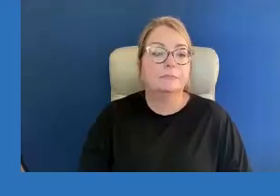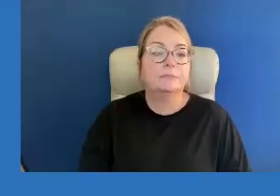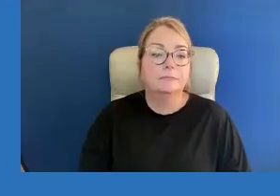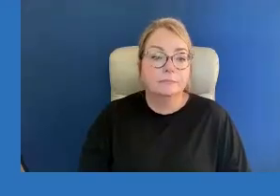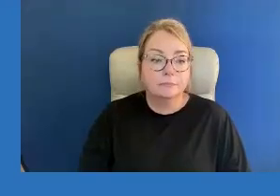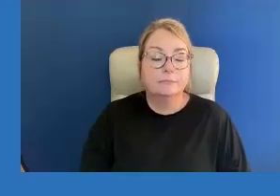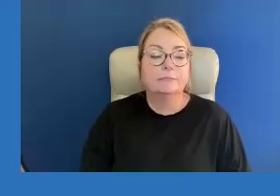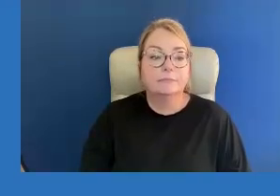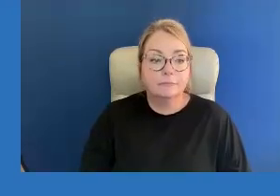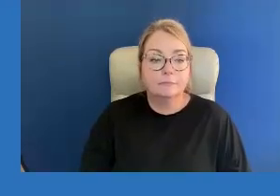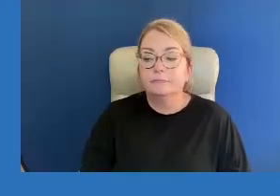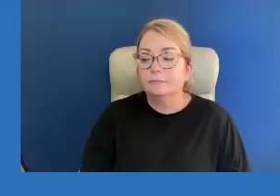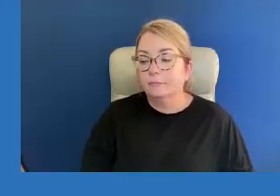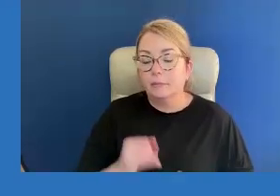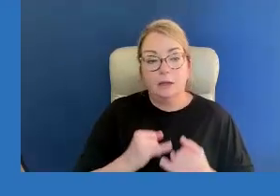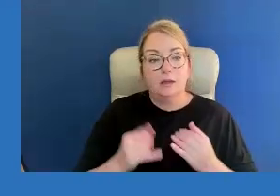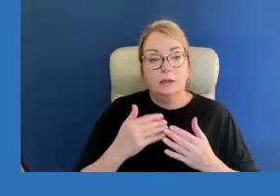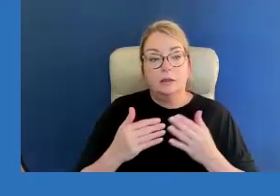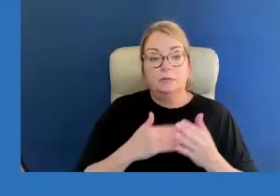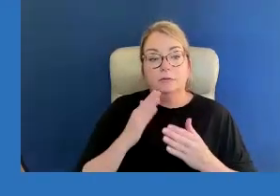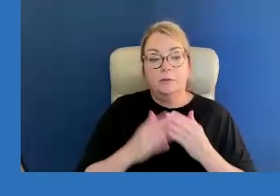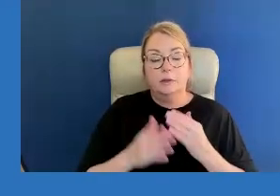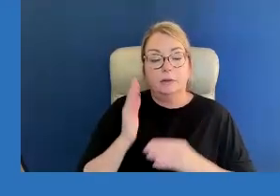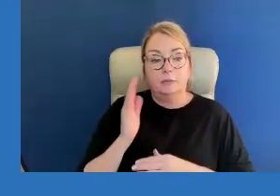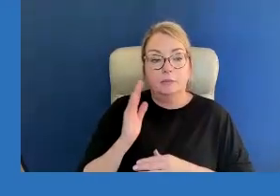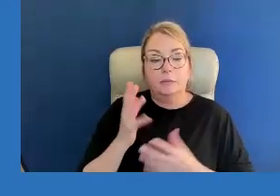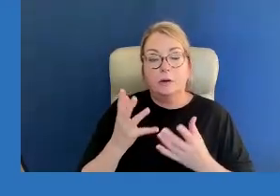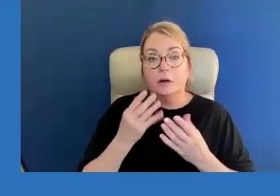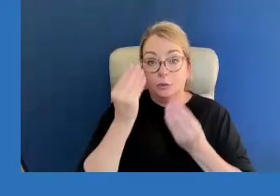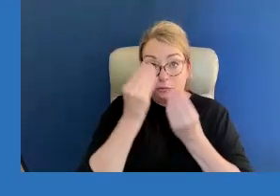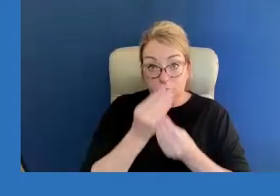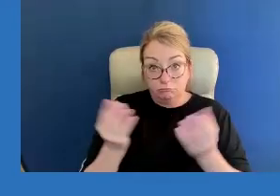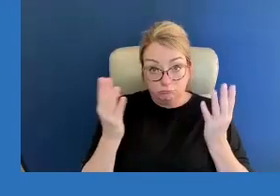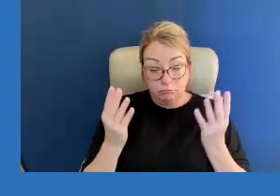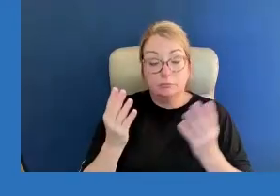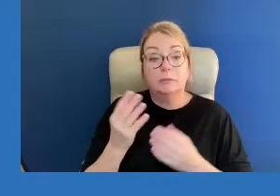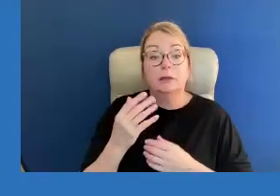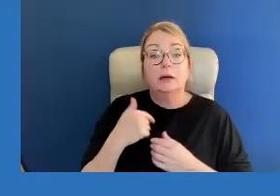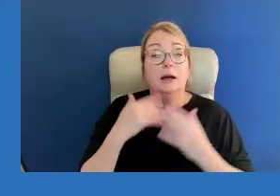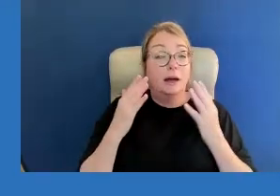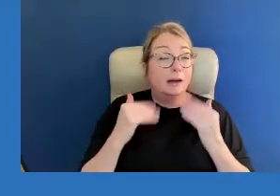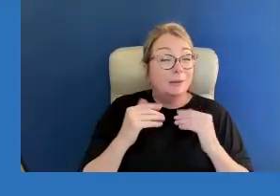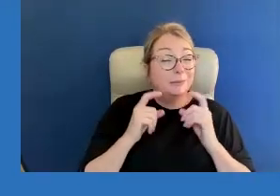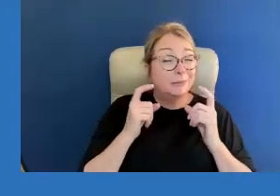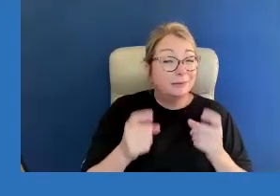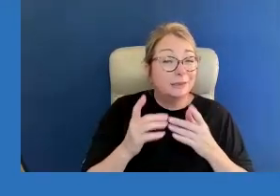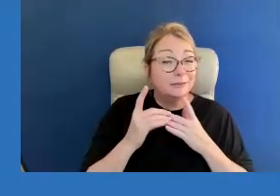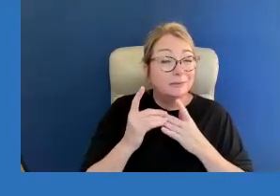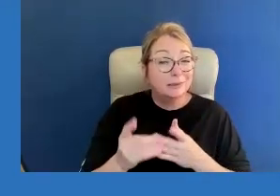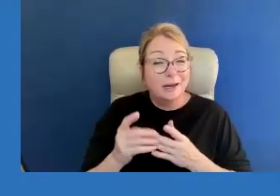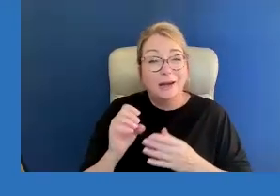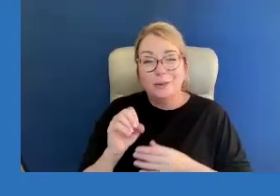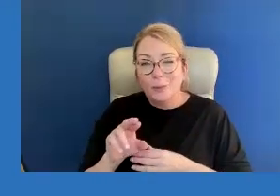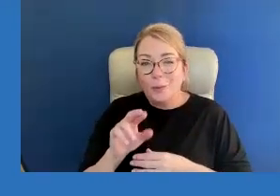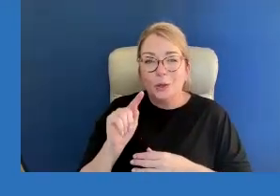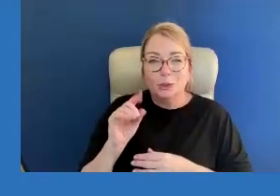So lastly, before I end this presentation, I just want to let you know that I hope I've given you the guide or the tools needed